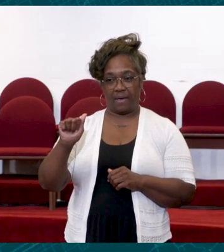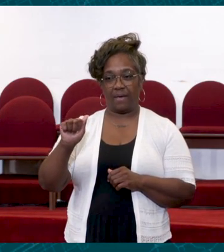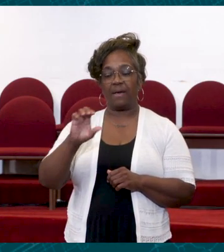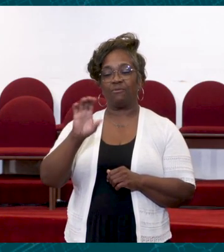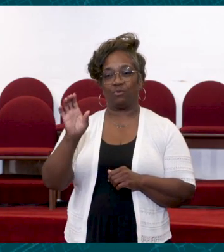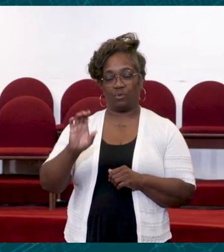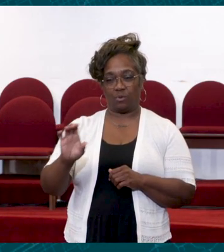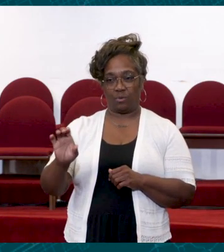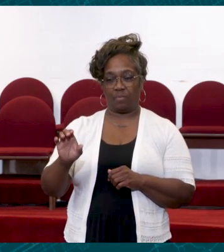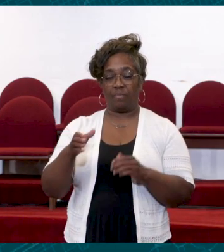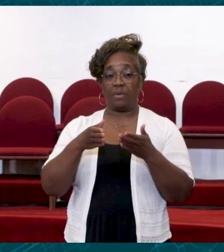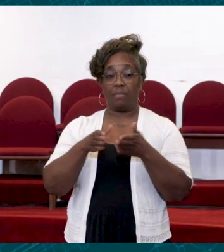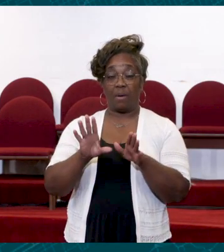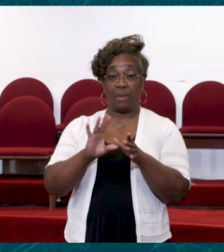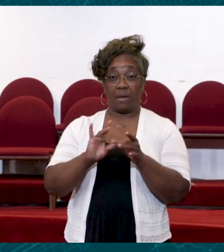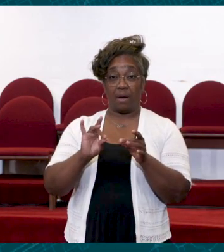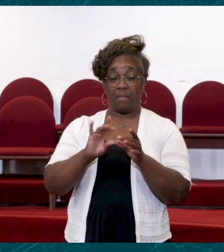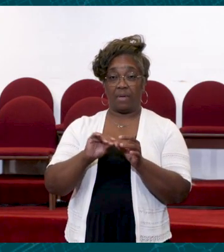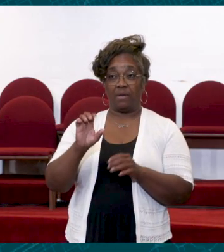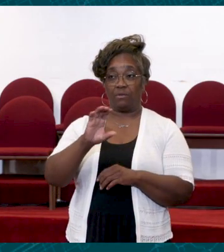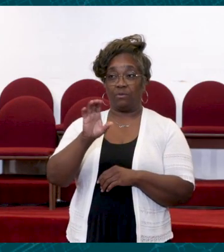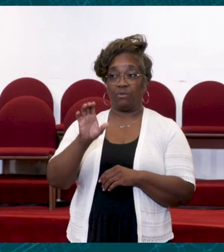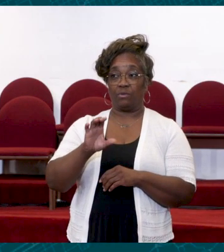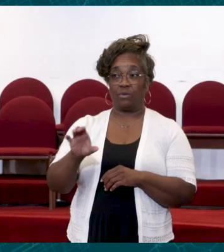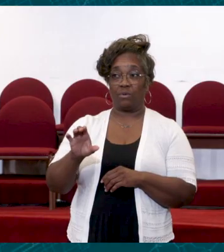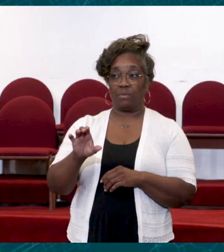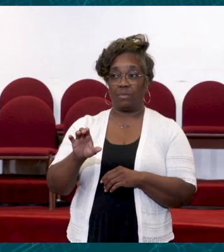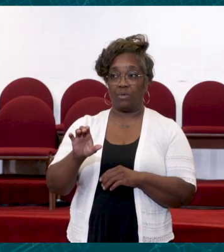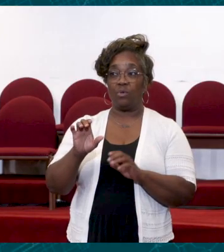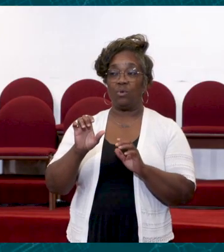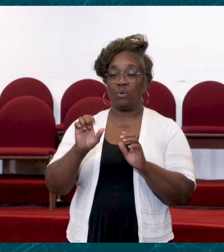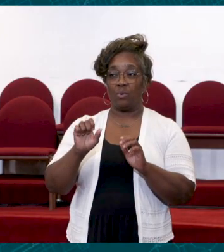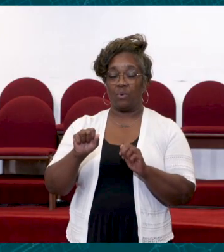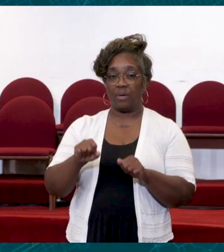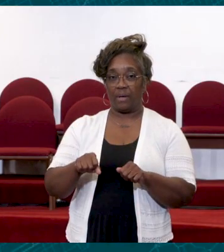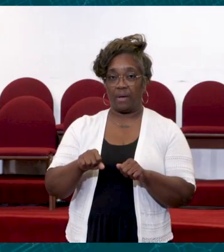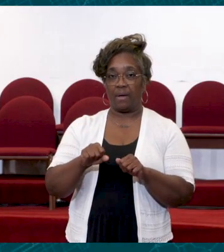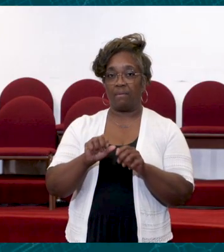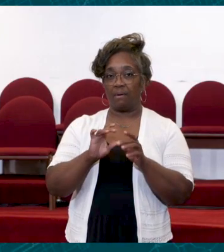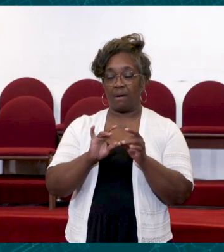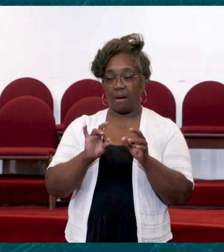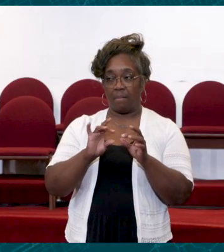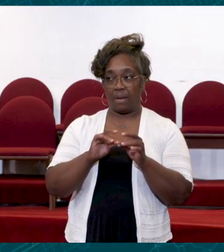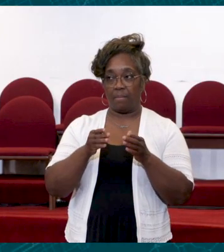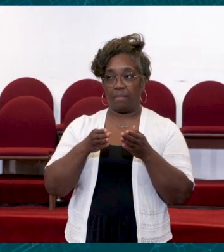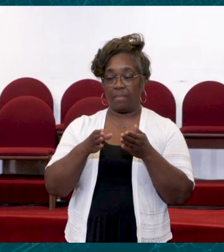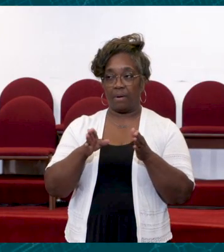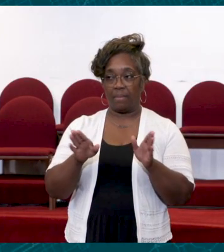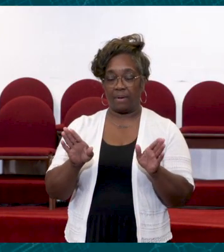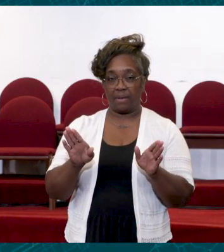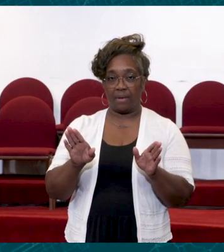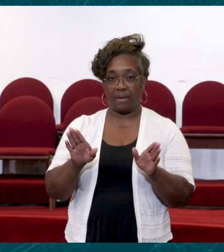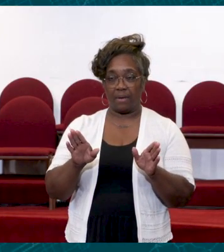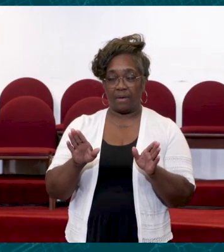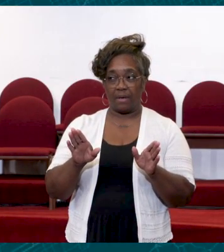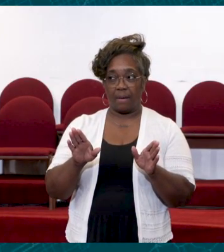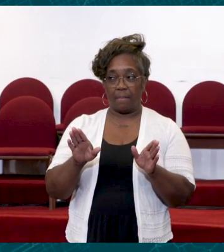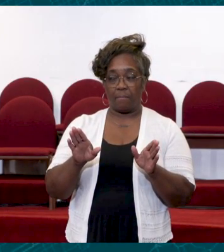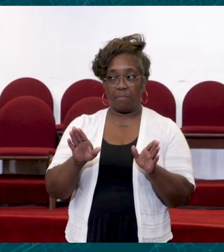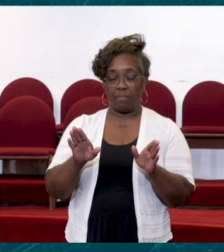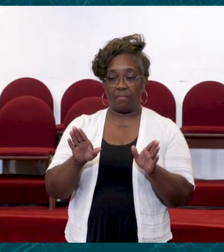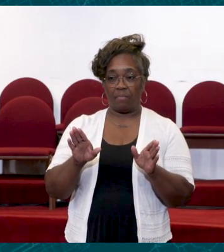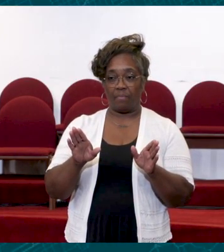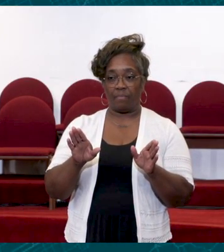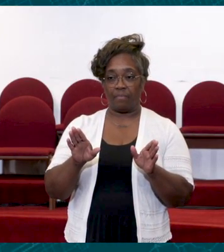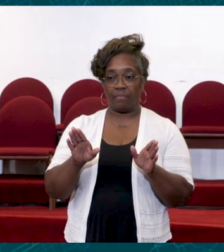Public comment on Zoom, you can make a public comment and ask your question. You will please comment and type in